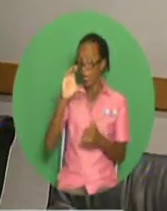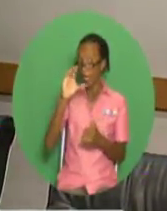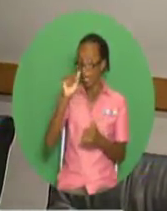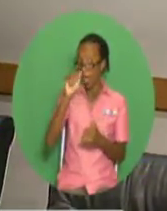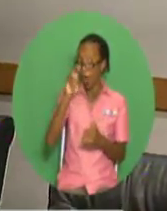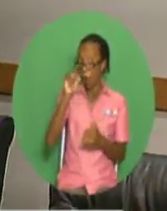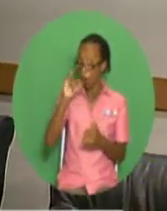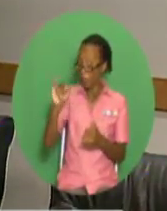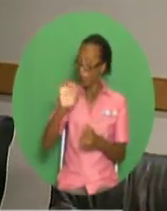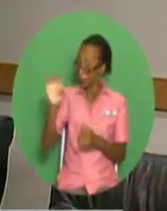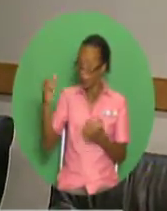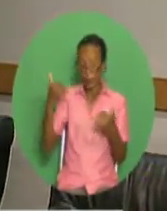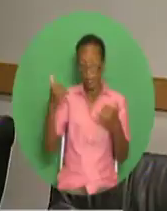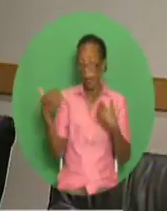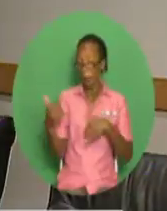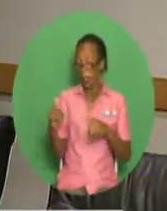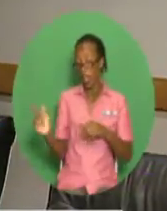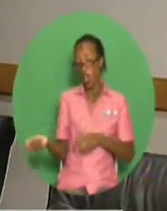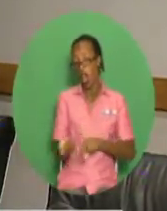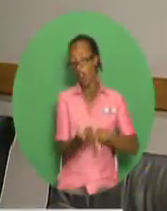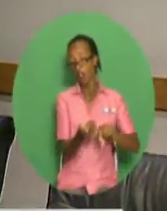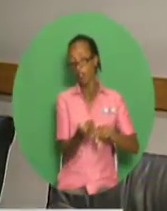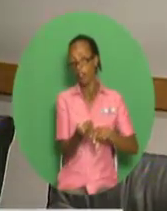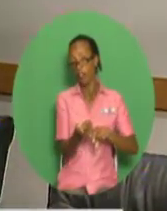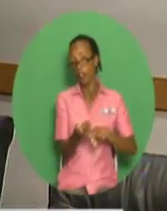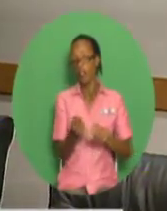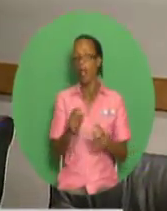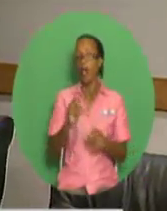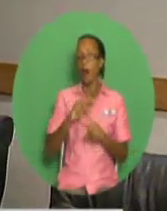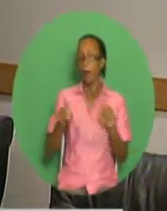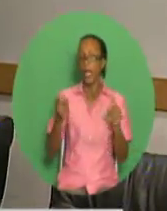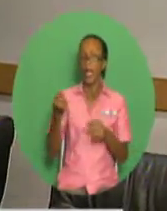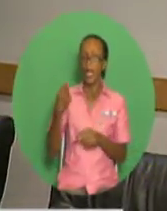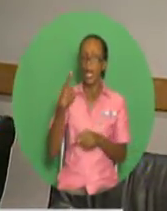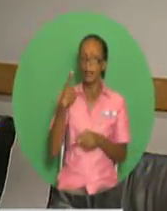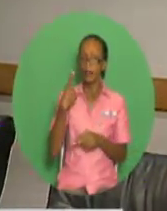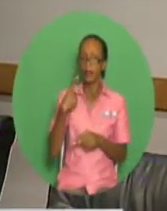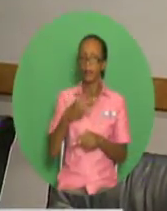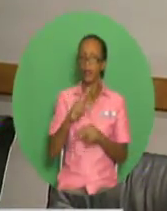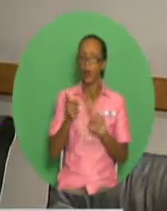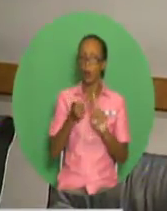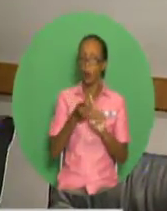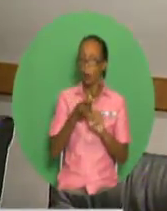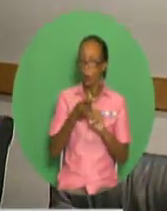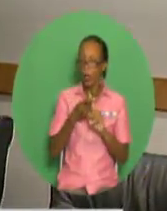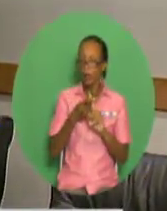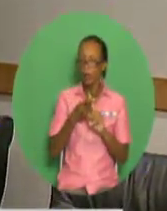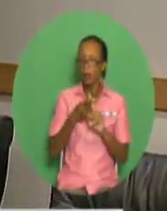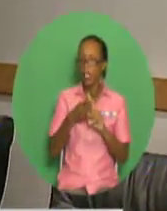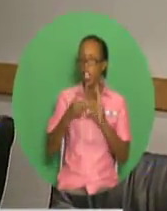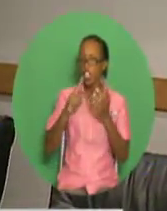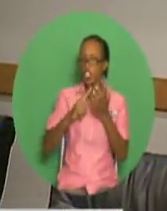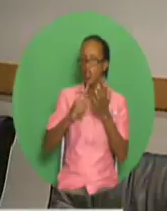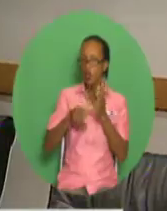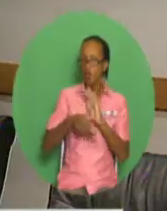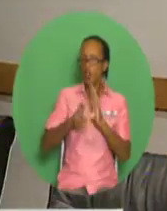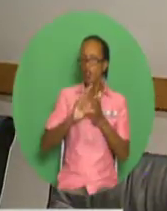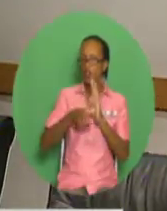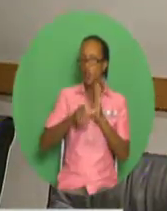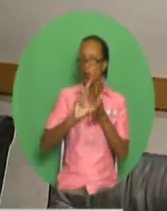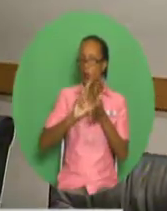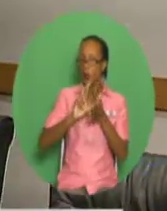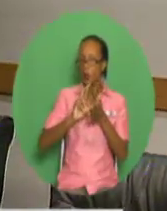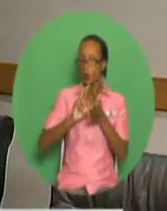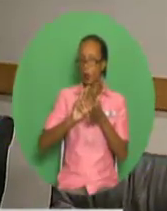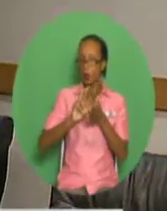Yeah. Nevertheless, last year, when I came in for the mid-year review, you would have known the member for La Hocketa